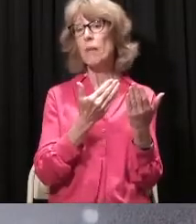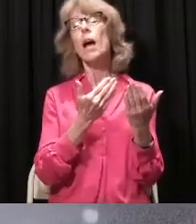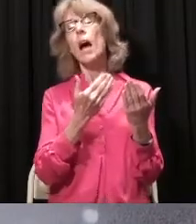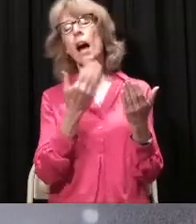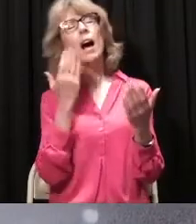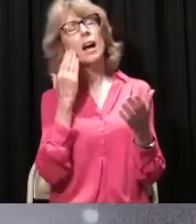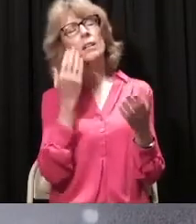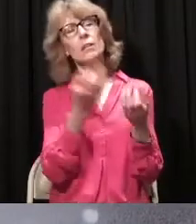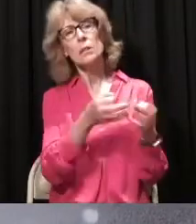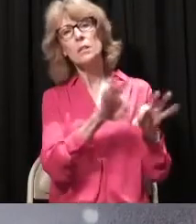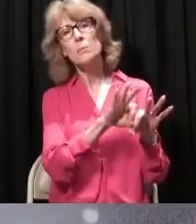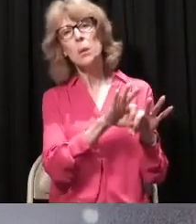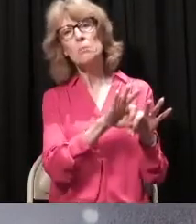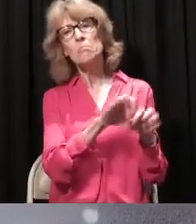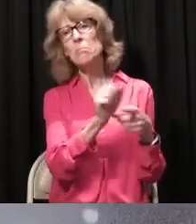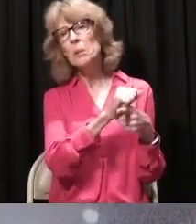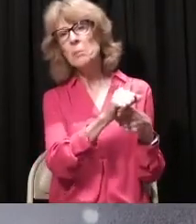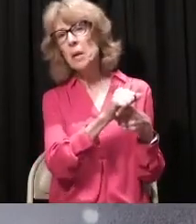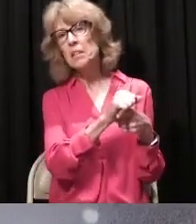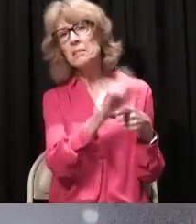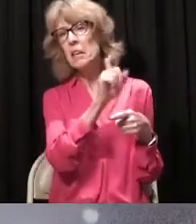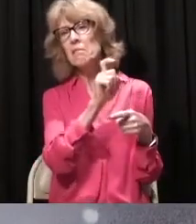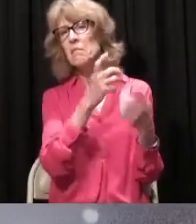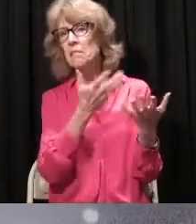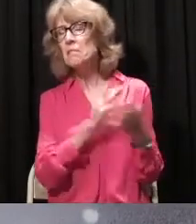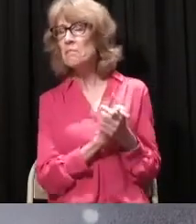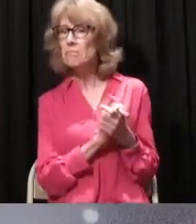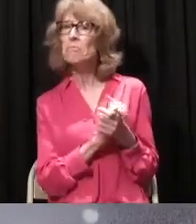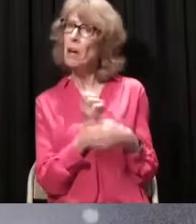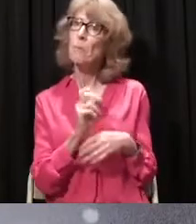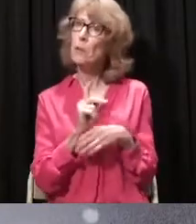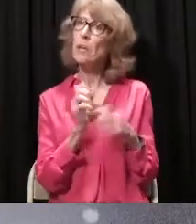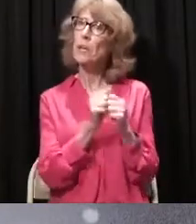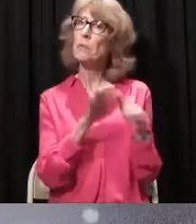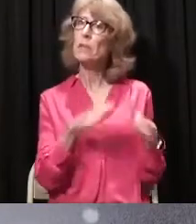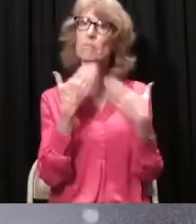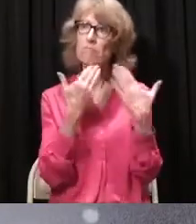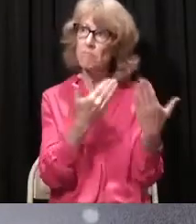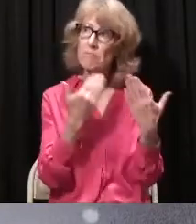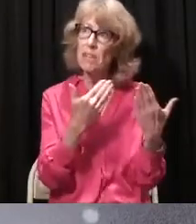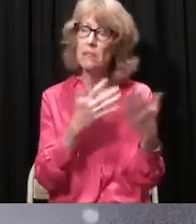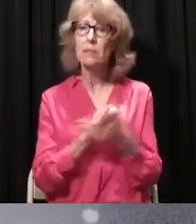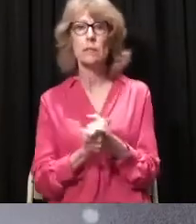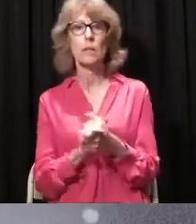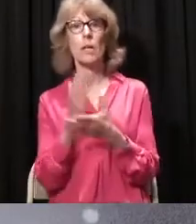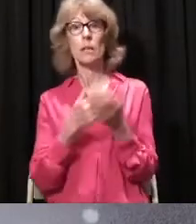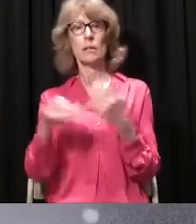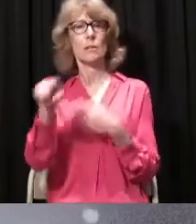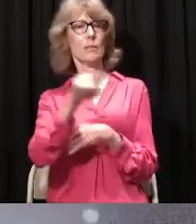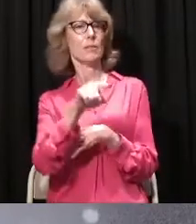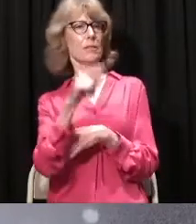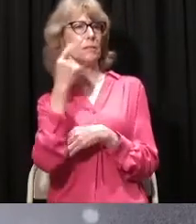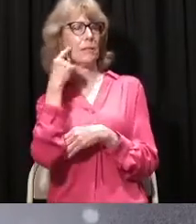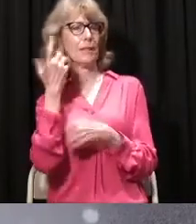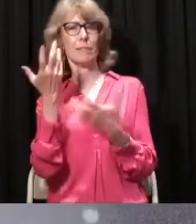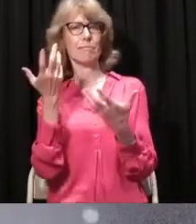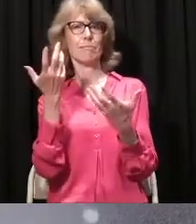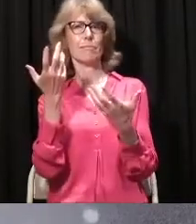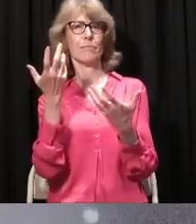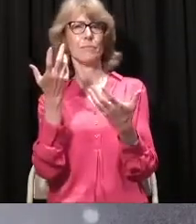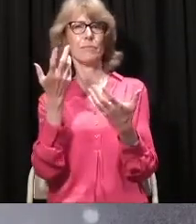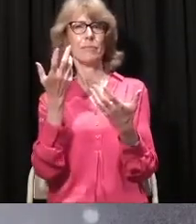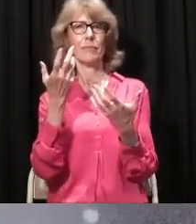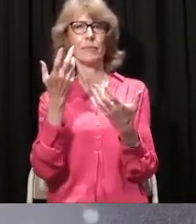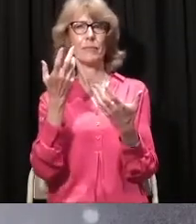practicing gratitude, and I feel like I'm okay. Now, I know some of you are like, I can't believe he's saying this. It's my preacher. This is ridiculous. He's not a